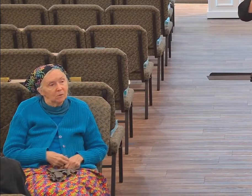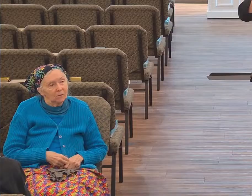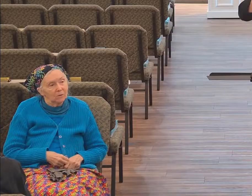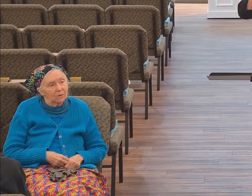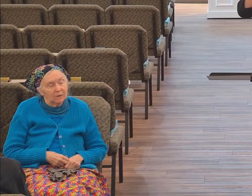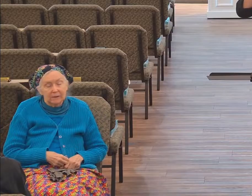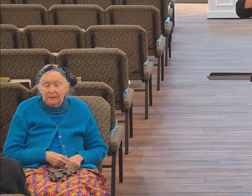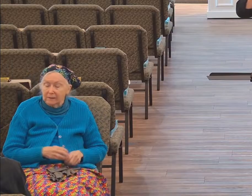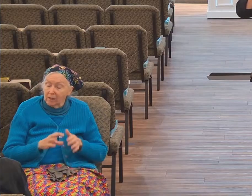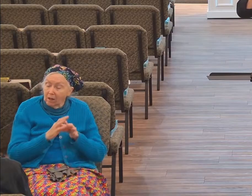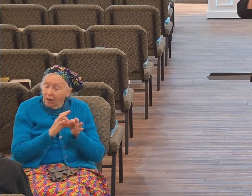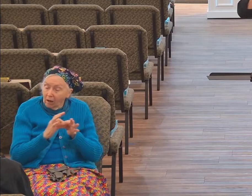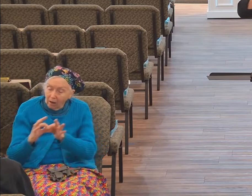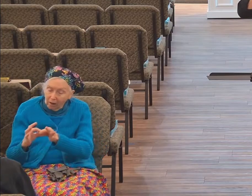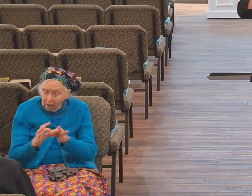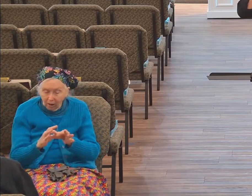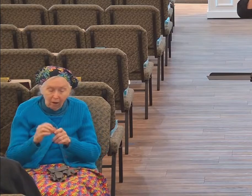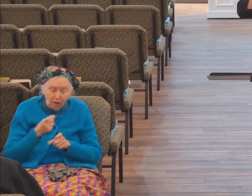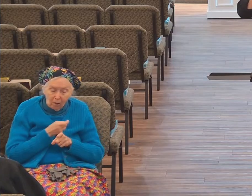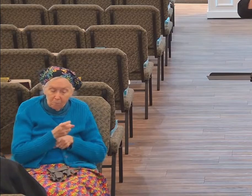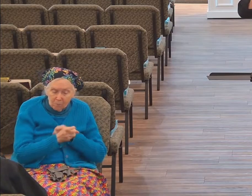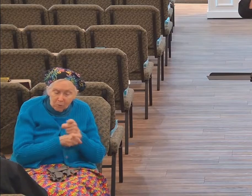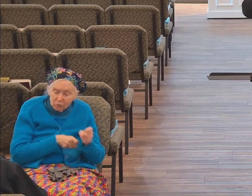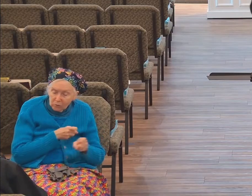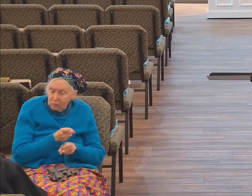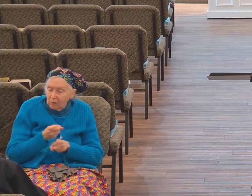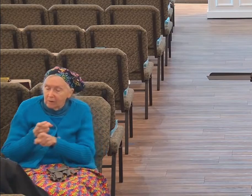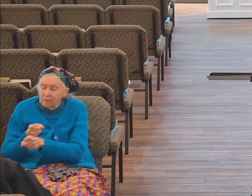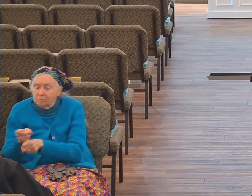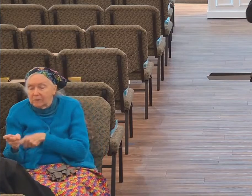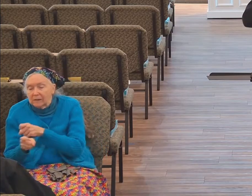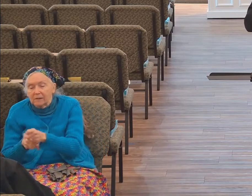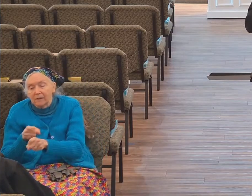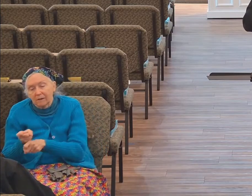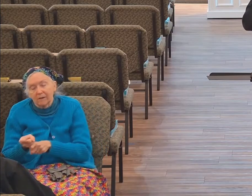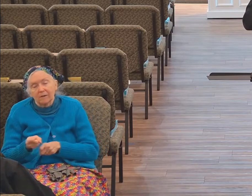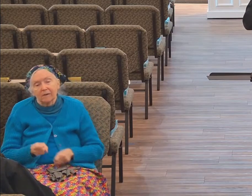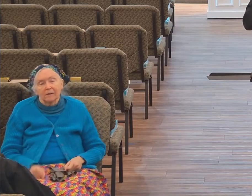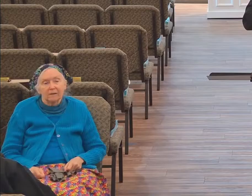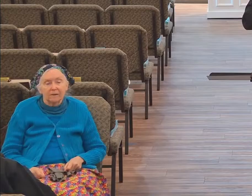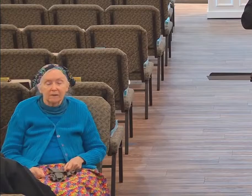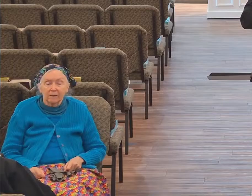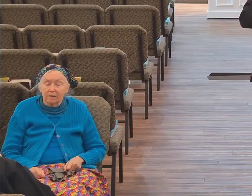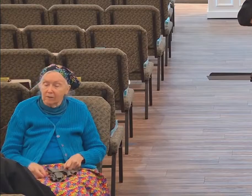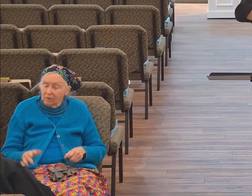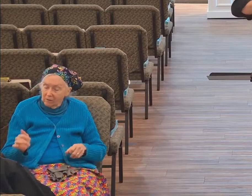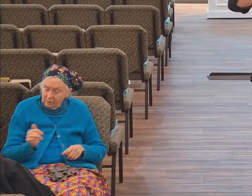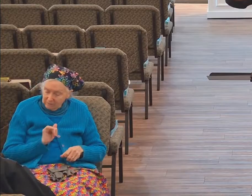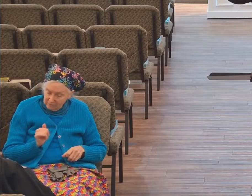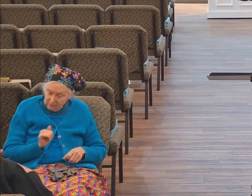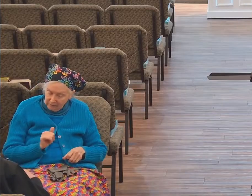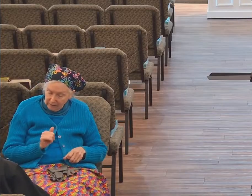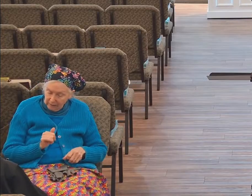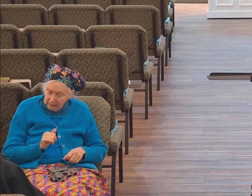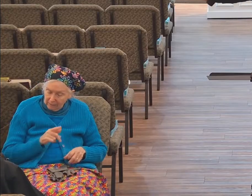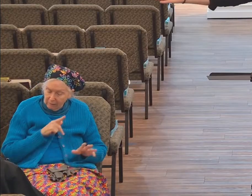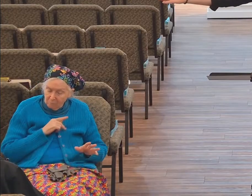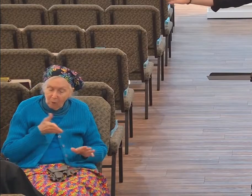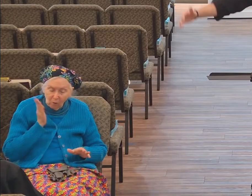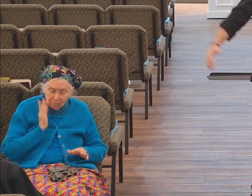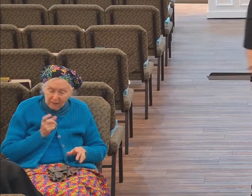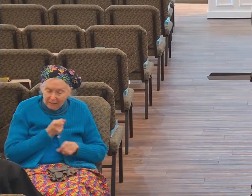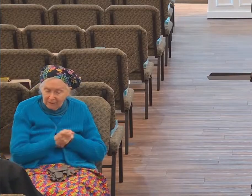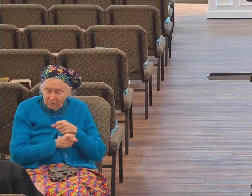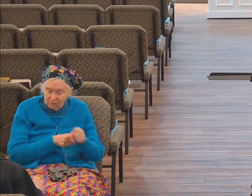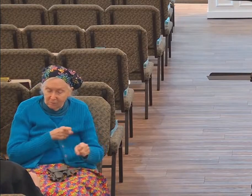Yeah, the persecution of the Jews. Same thing he used to do. Right? A much larger family, a